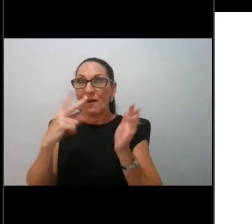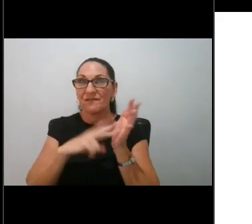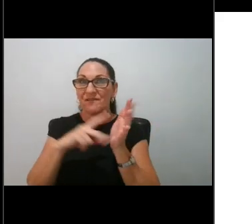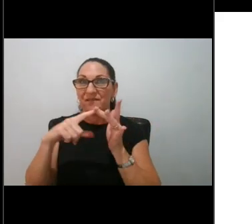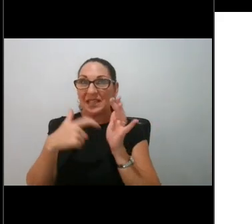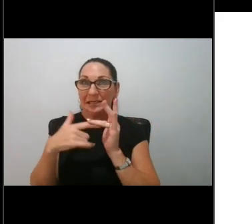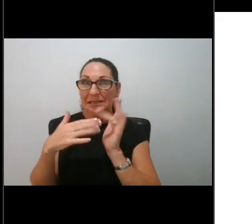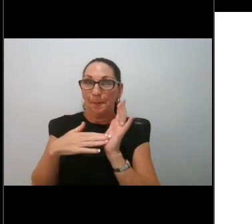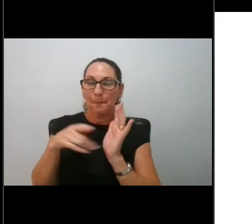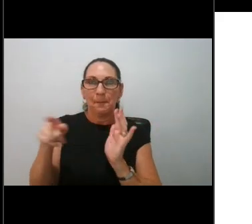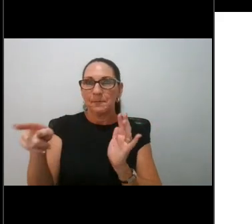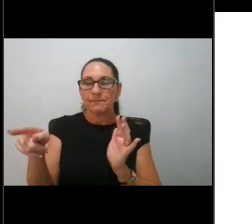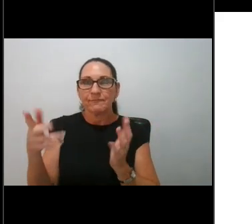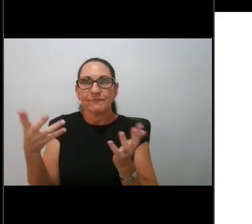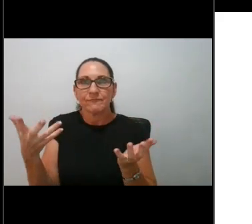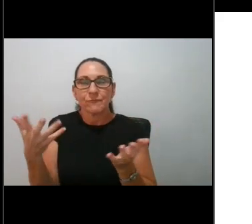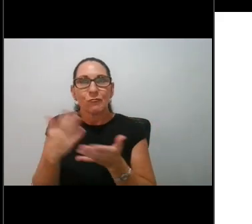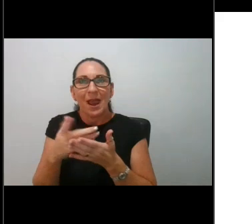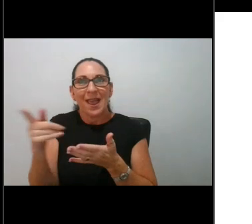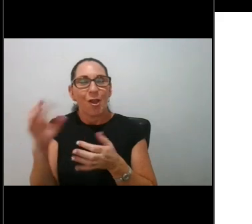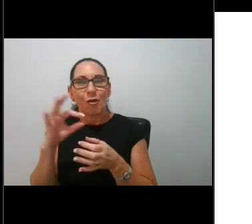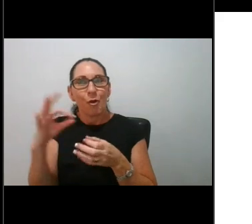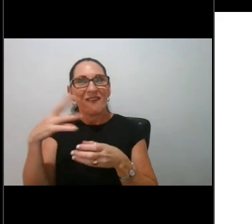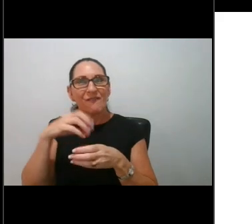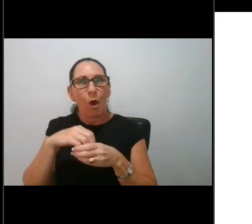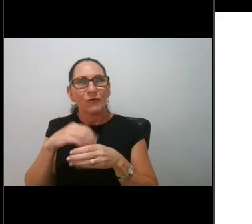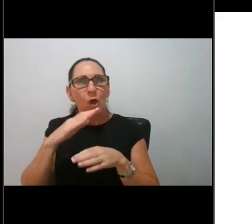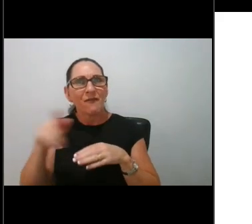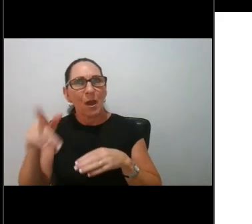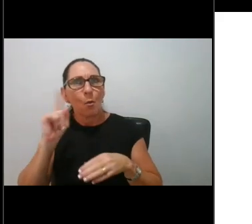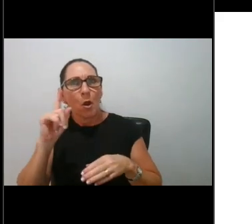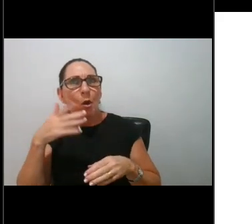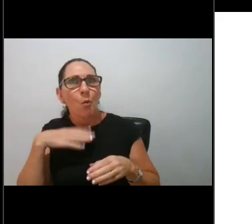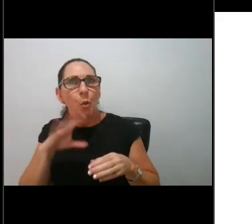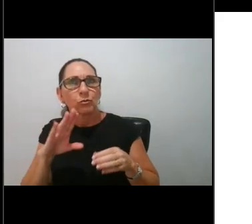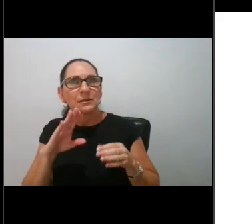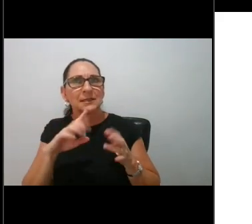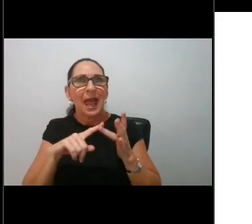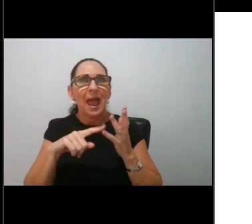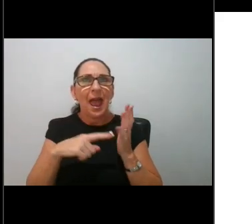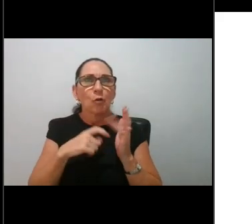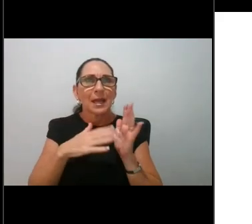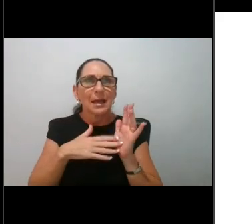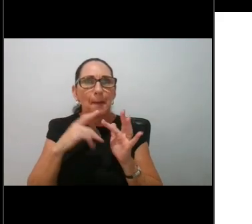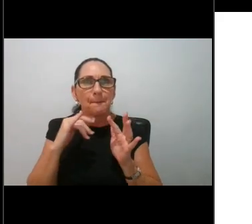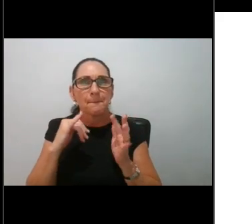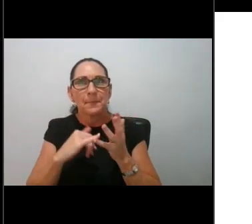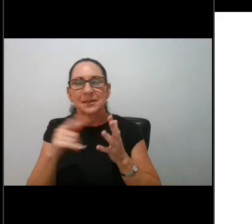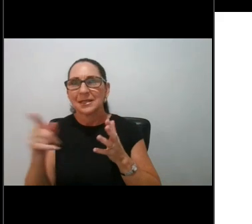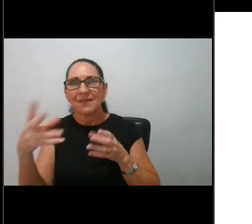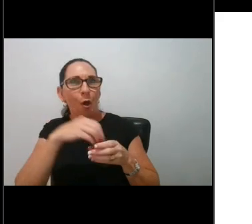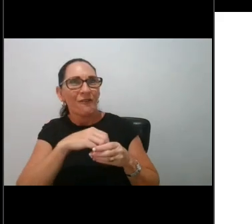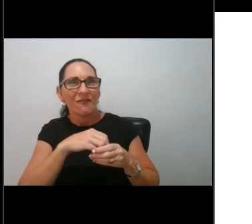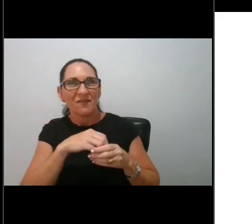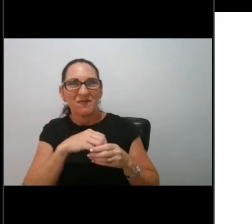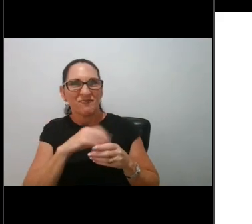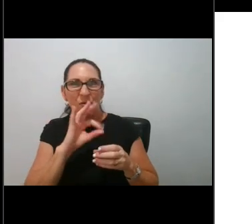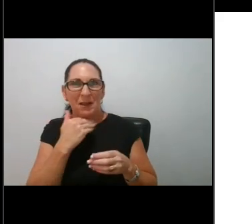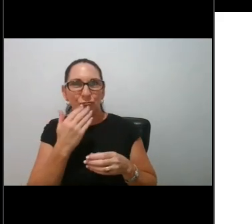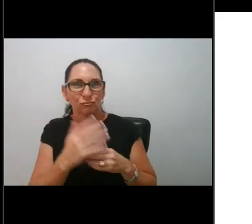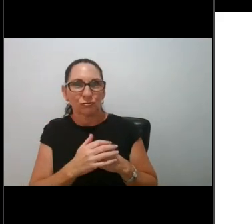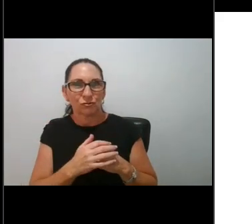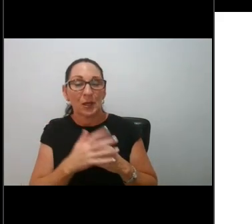little say in the outcomes or even often very little participation in the whole process. So restorative justice,